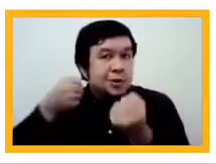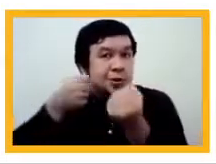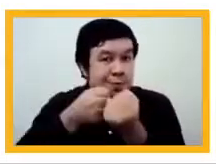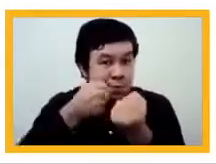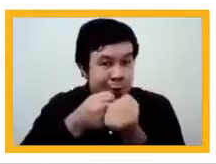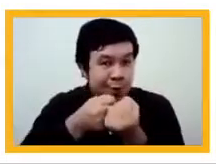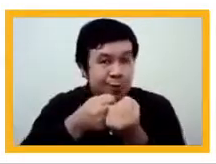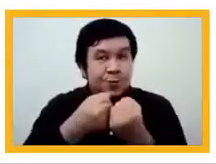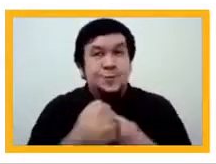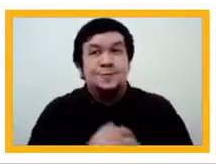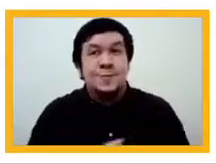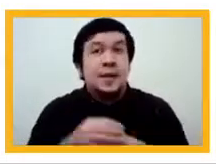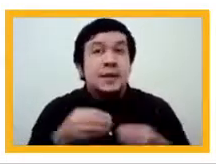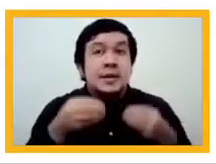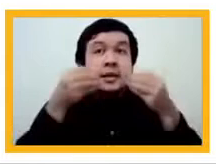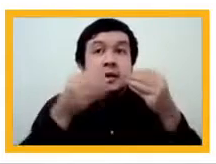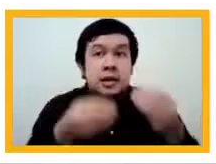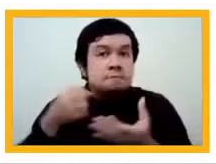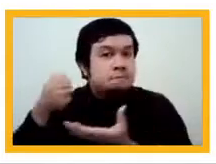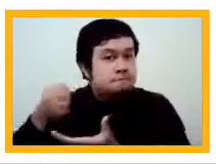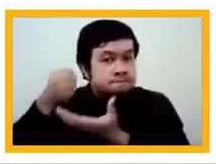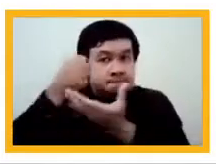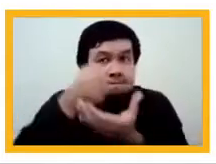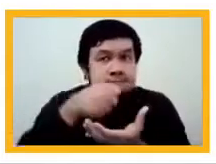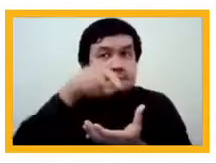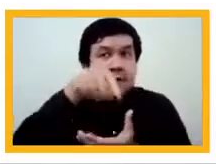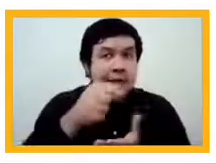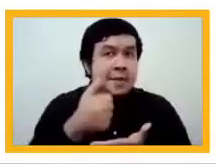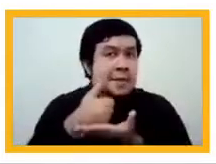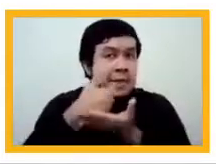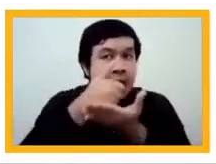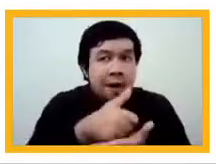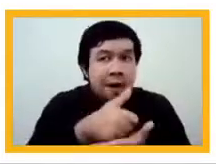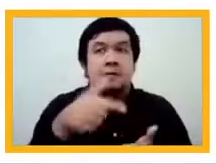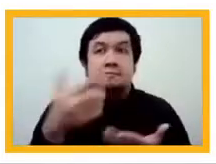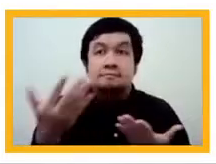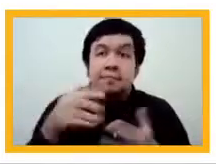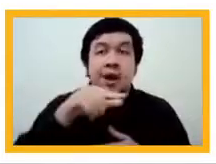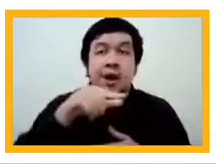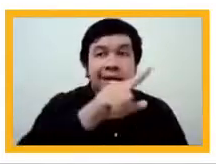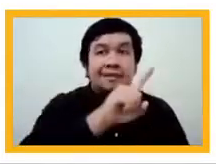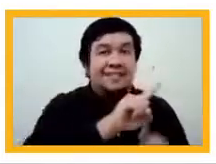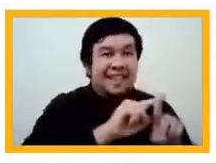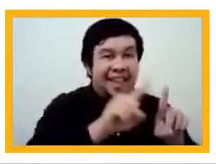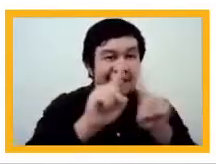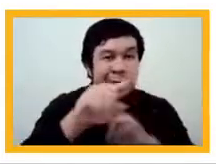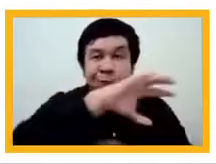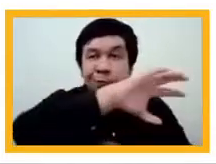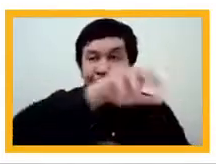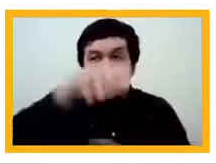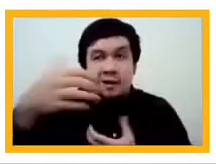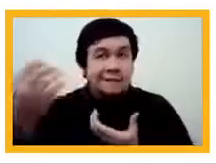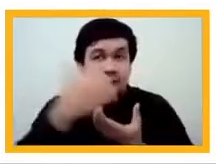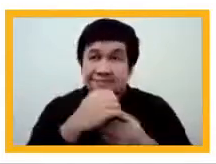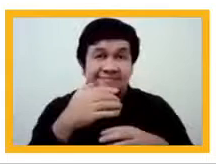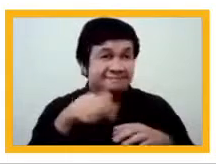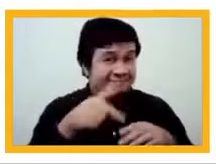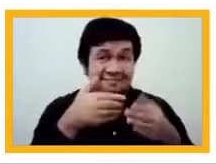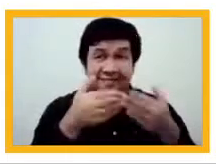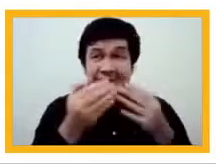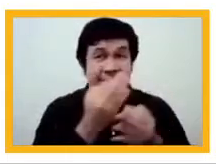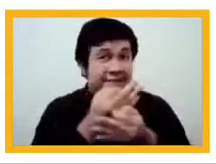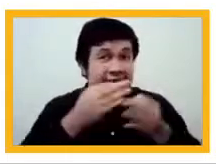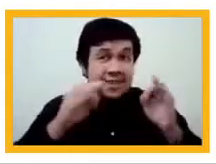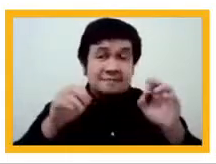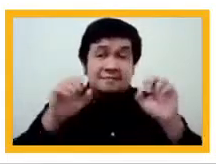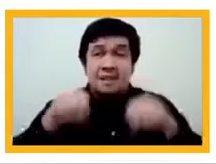for it to establish it, to gain partners, and to make it, of course, also freely available. And I think this brings us to the question from the